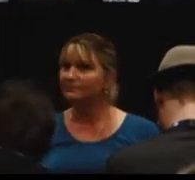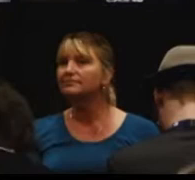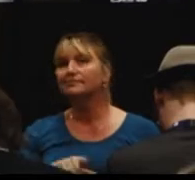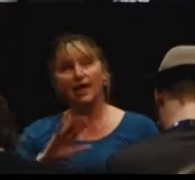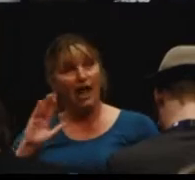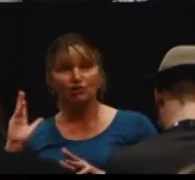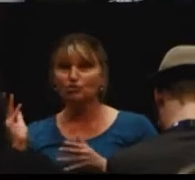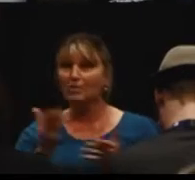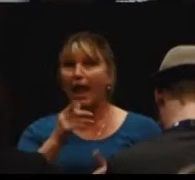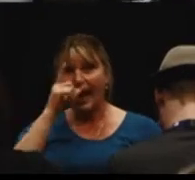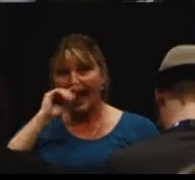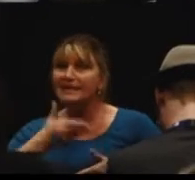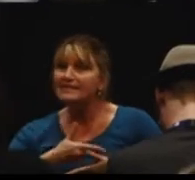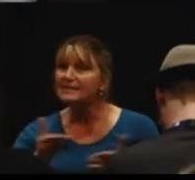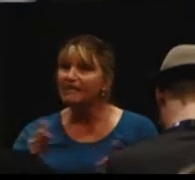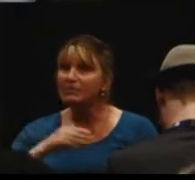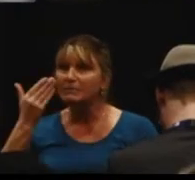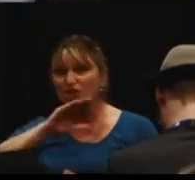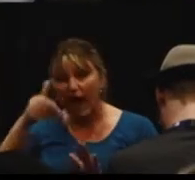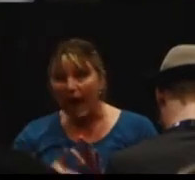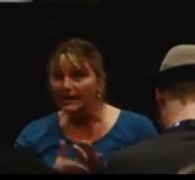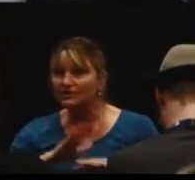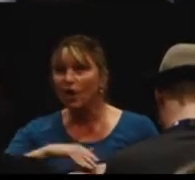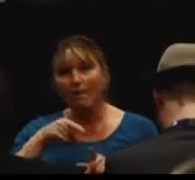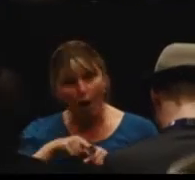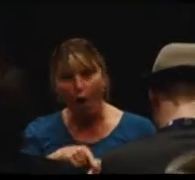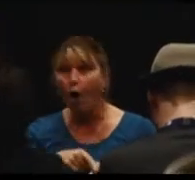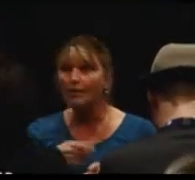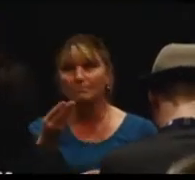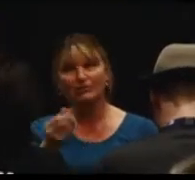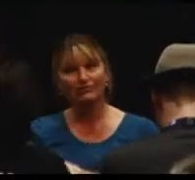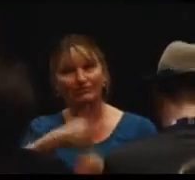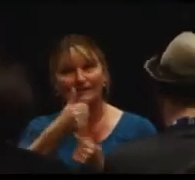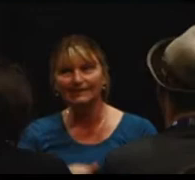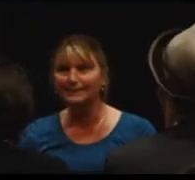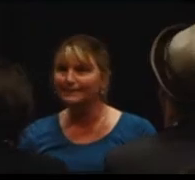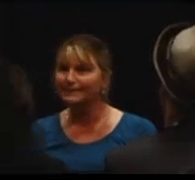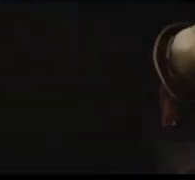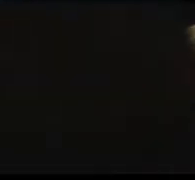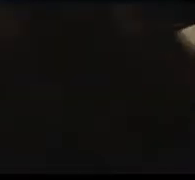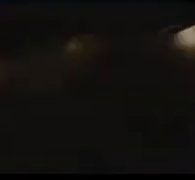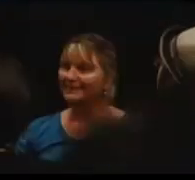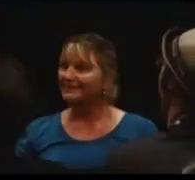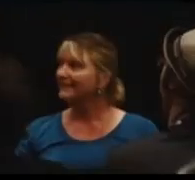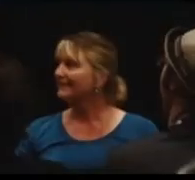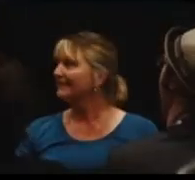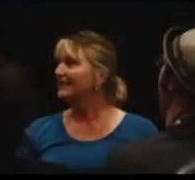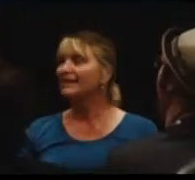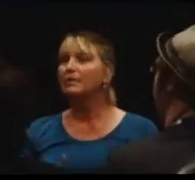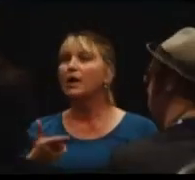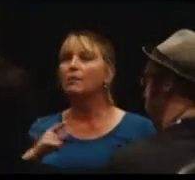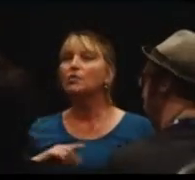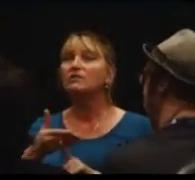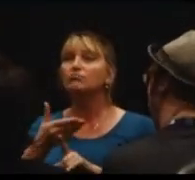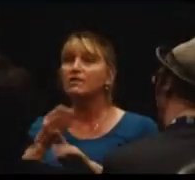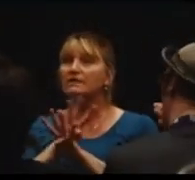can actually deliver a speech under time and on budget. Fantastic. But in light of some of our previous panels, we